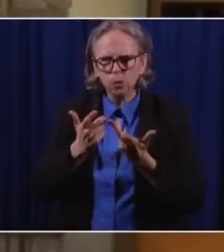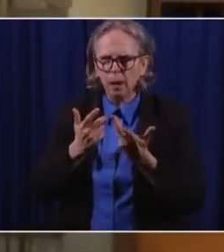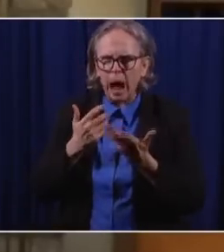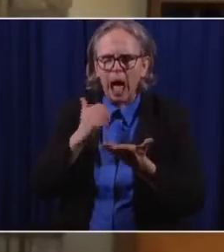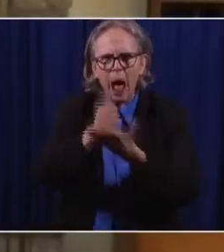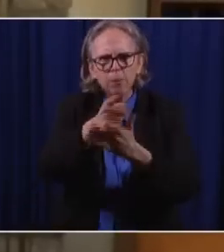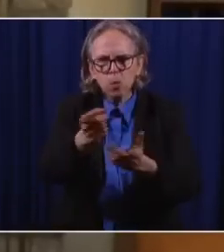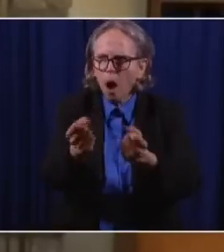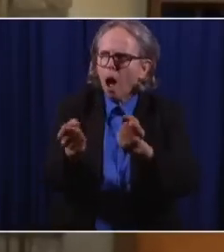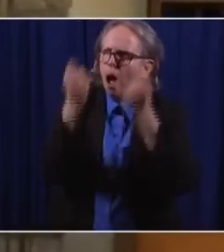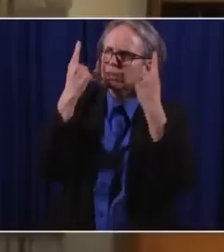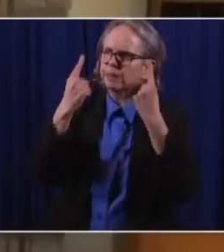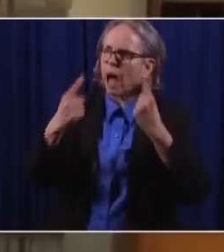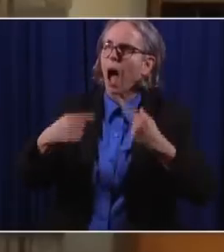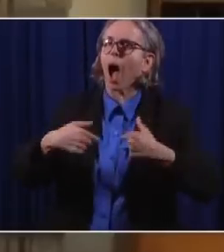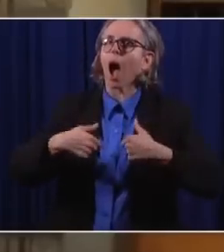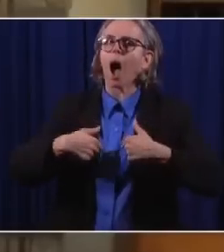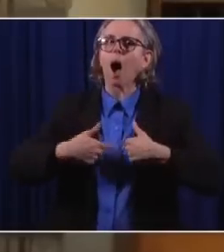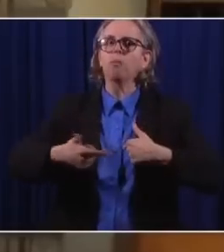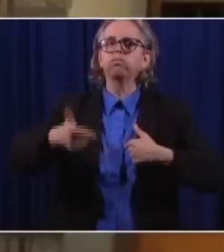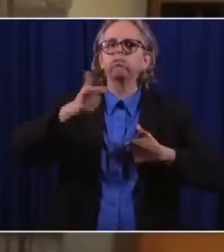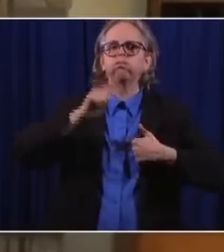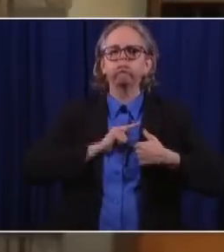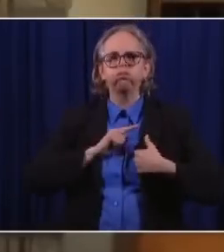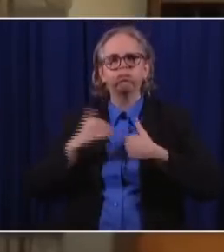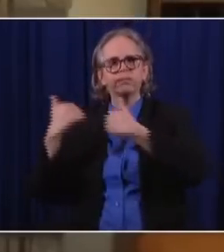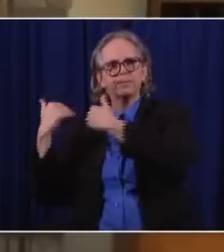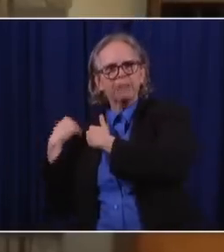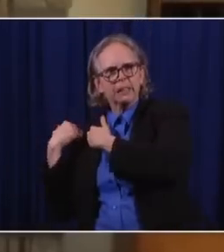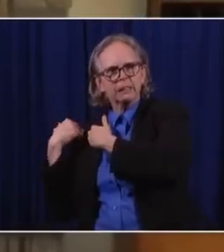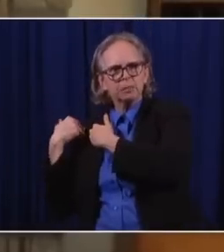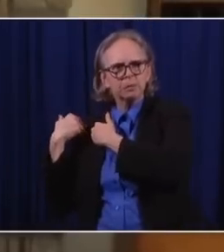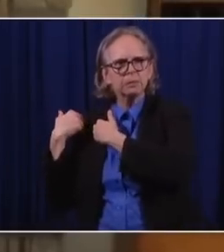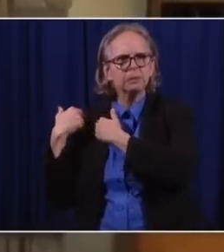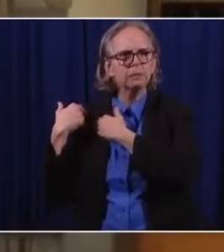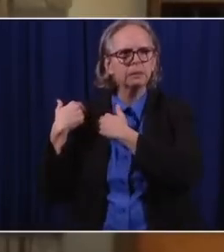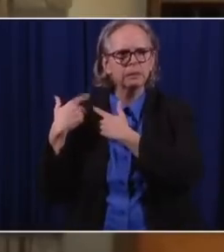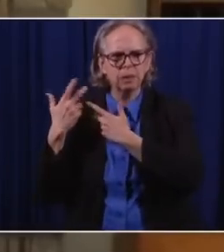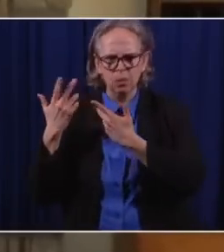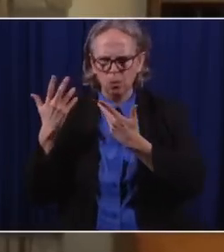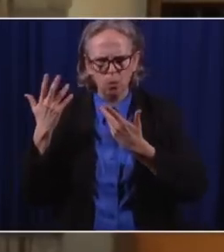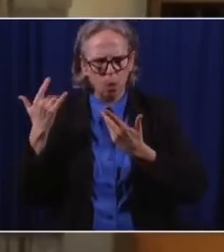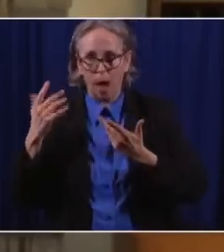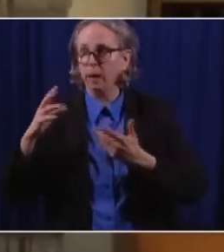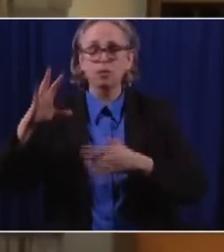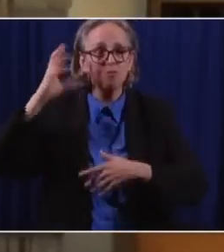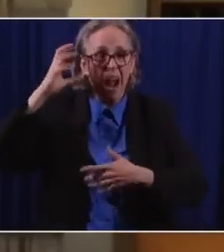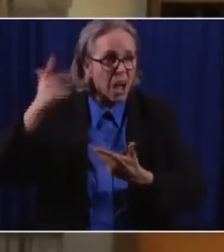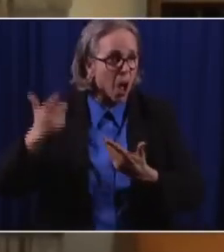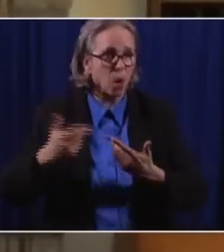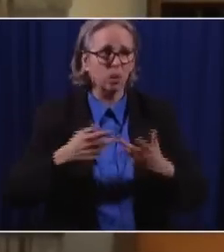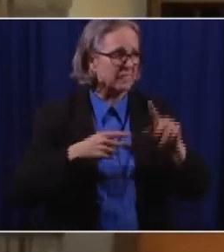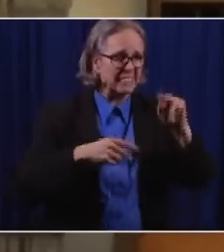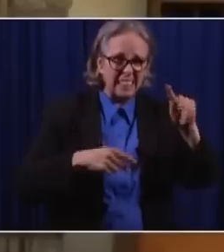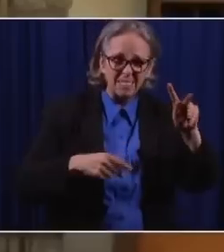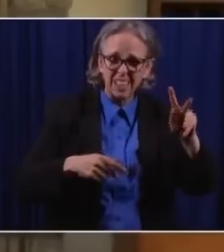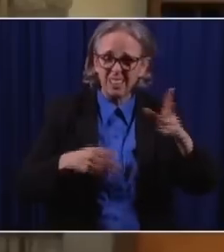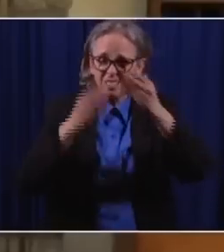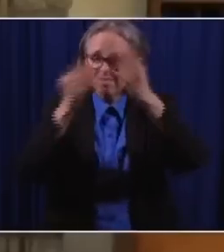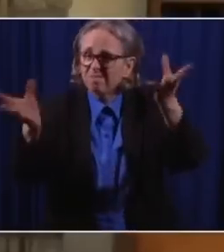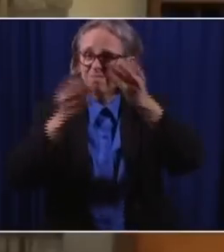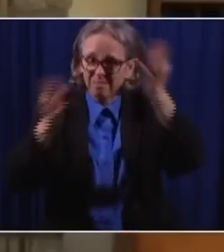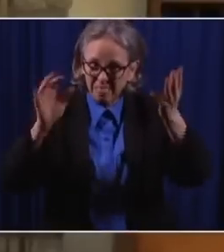state. It was in virtually every media market to talk directly to the people. So giving them that information,